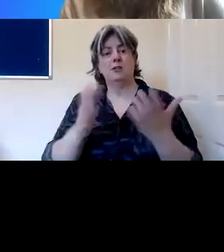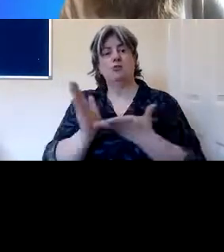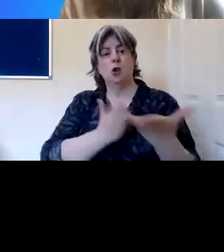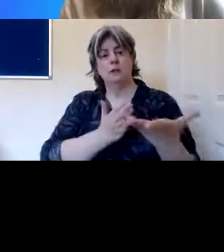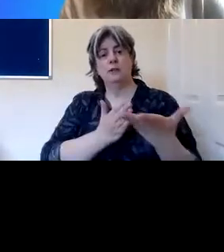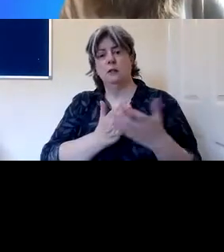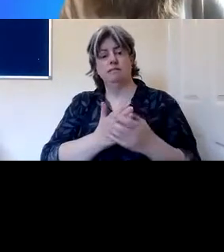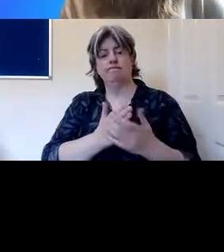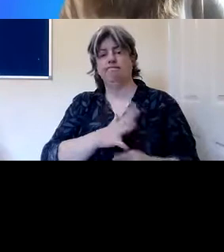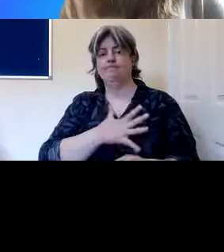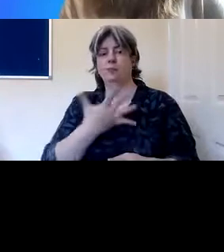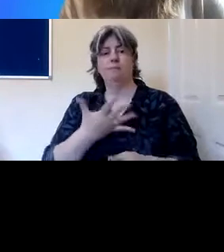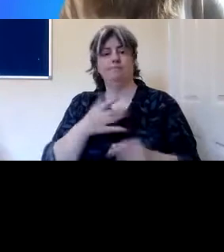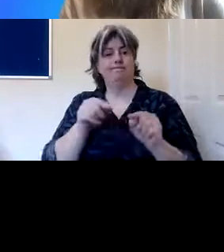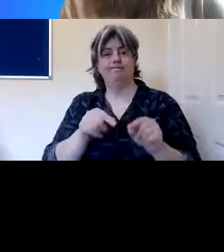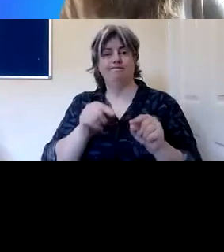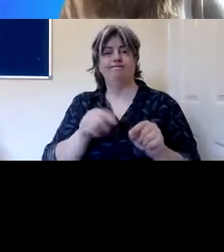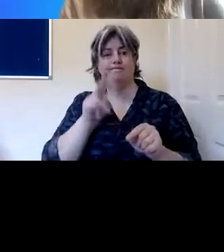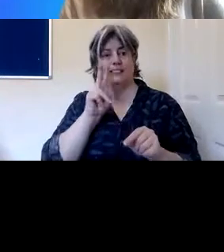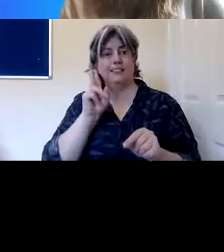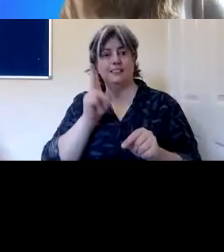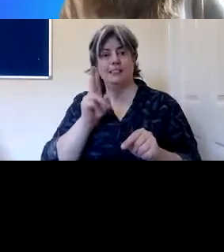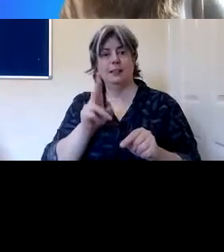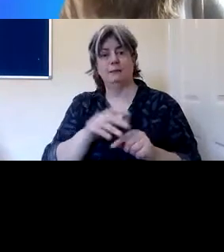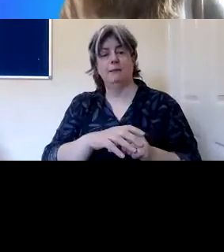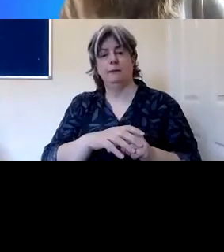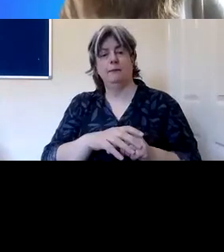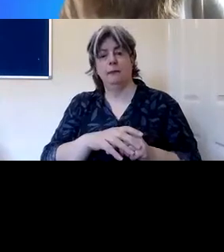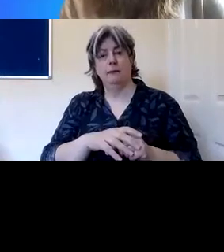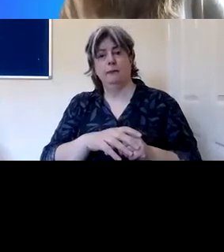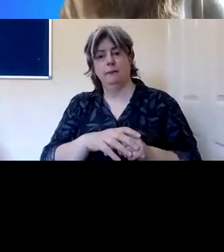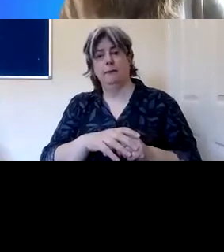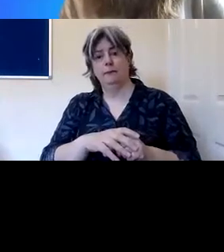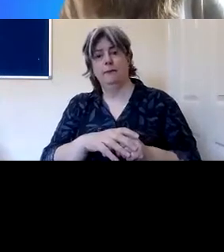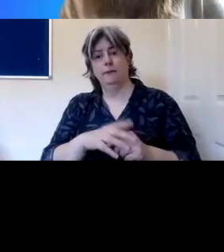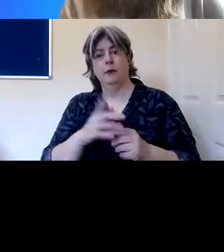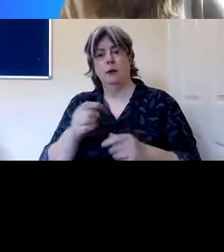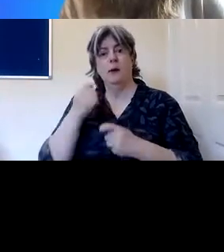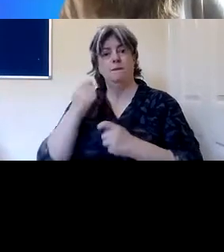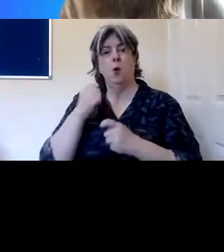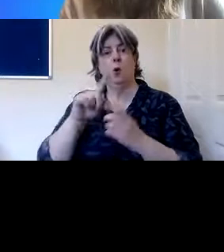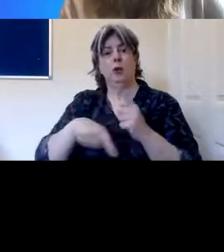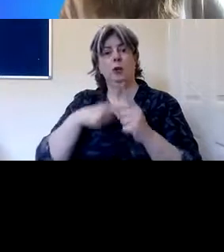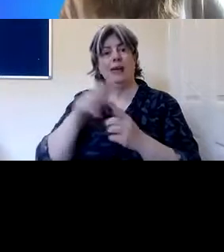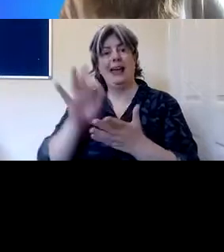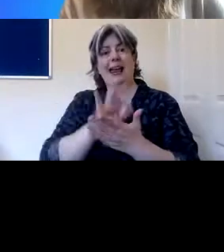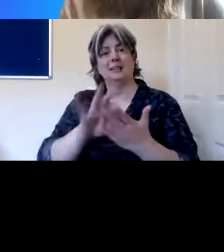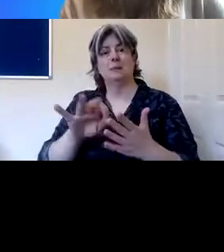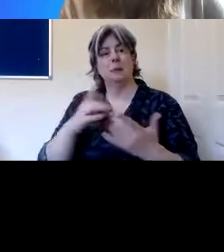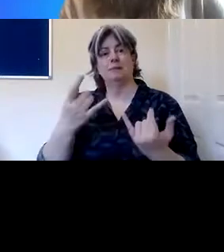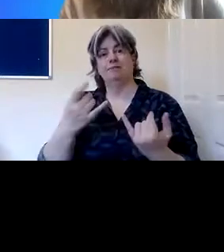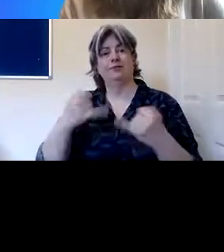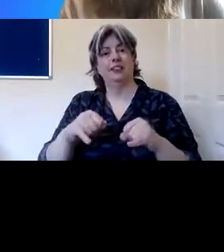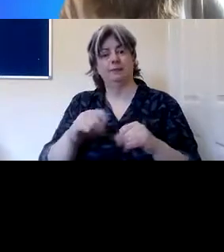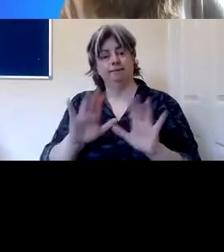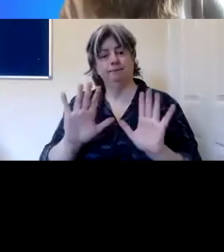see. We fought UK elections on a different platform, but we didn't succeed, so we have to deal with the reality of that. The budget for